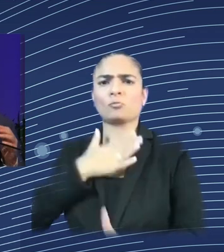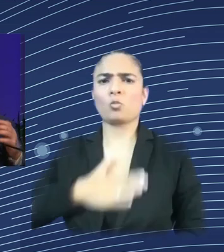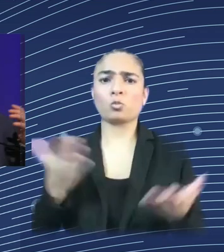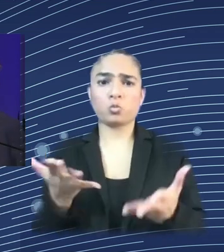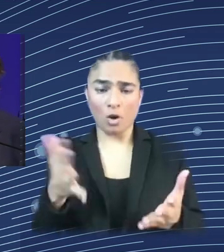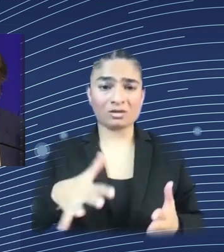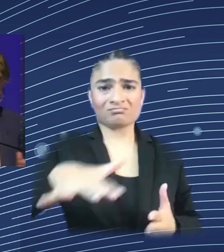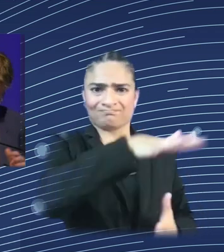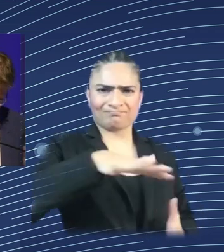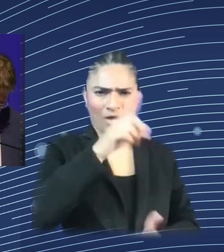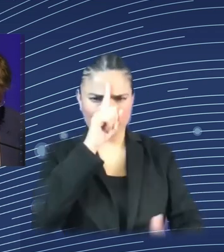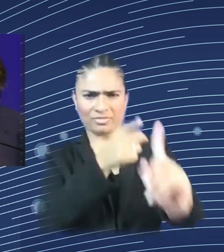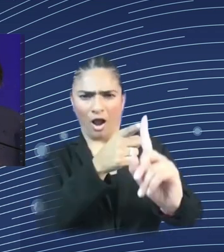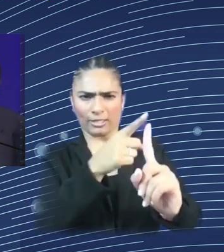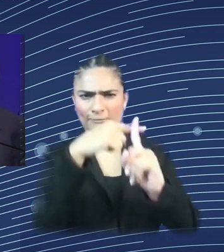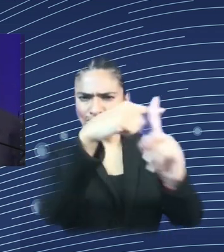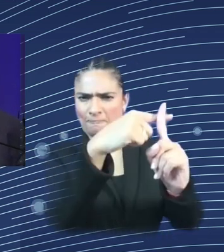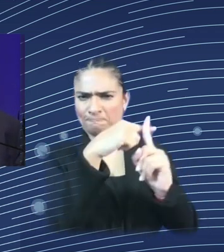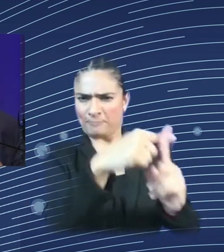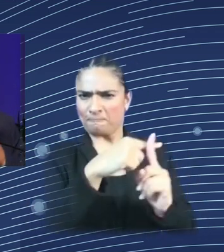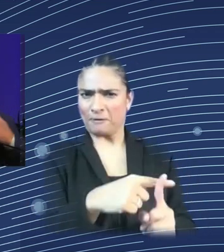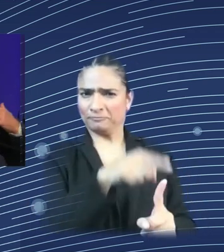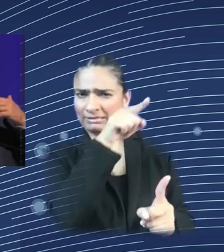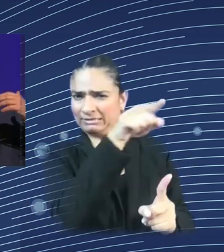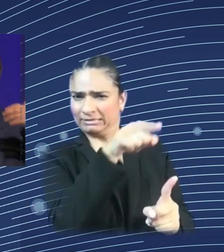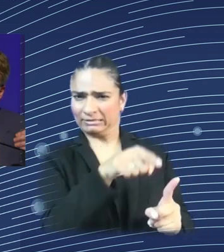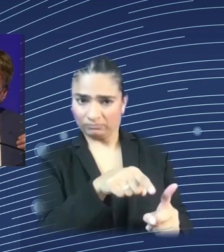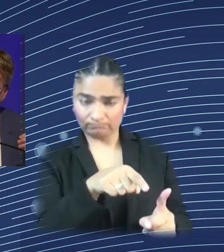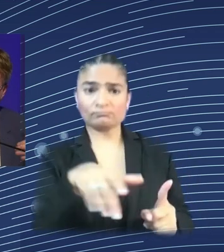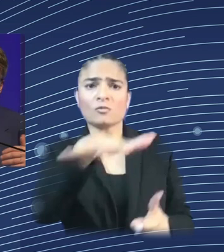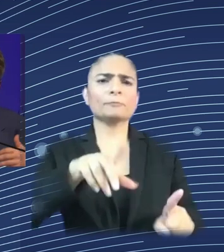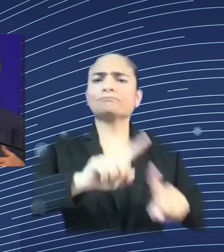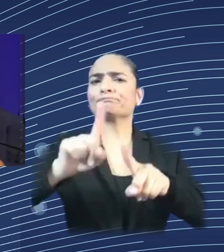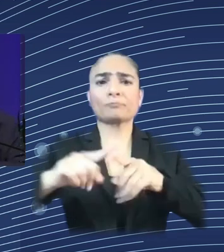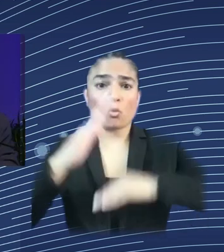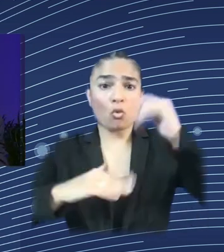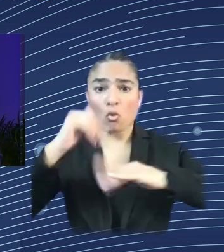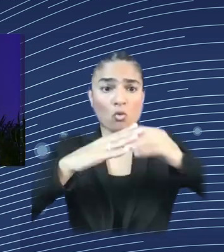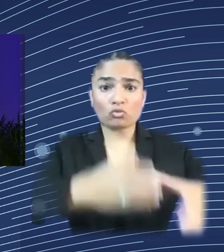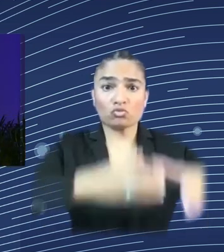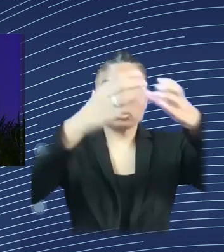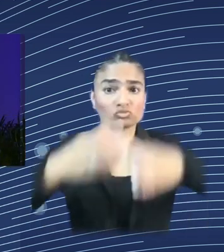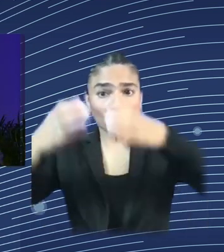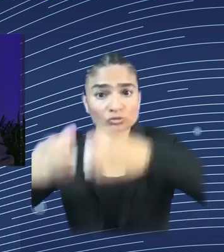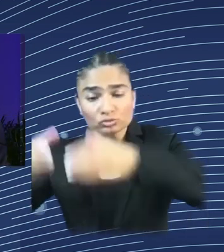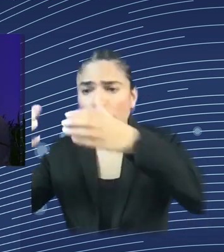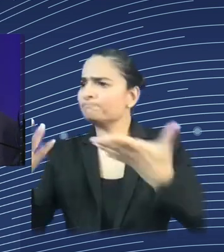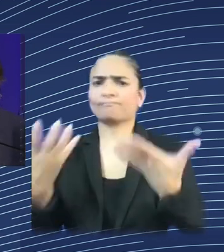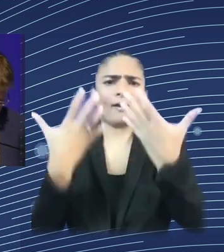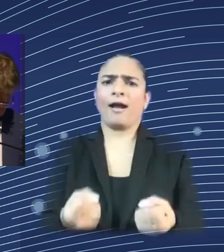phenomena and scenarios. I will not go in detail, but more in the detection and in the